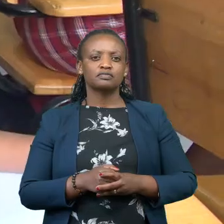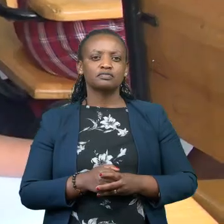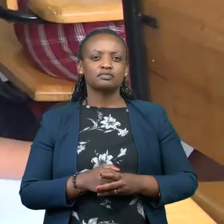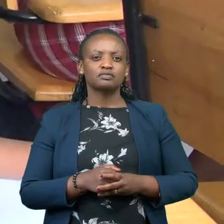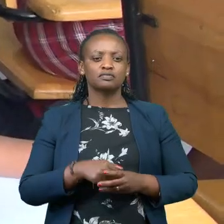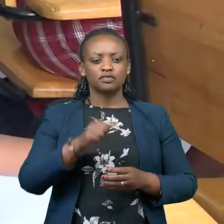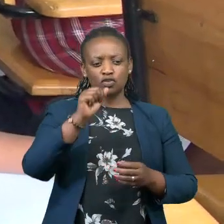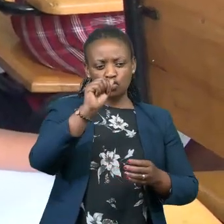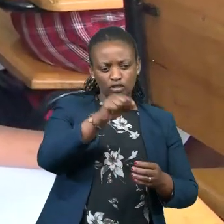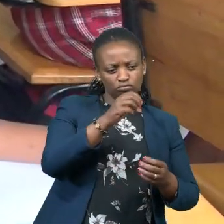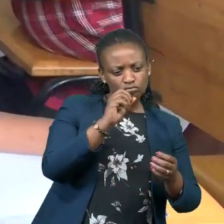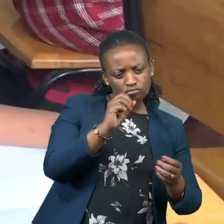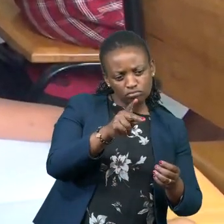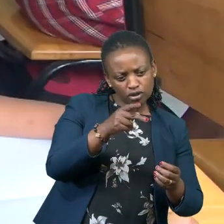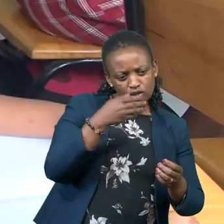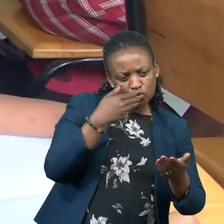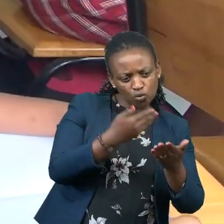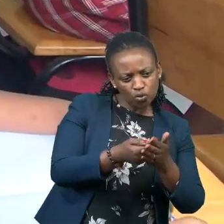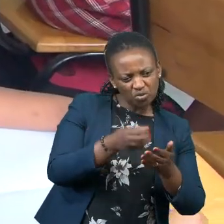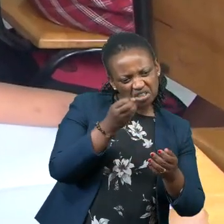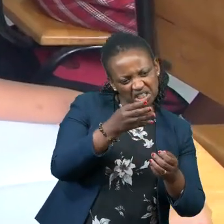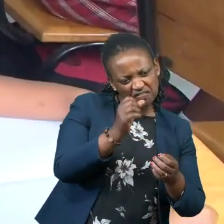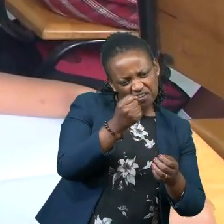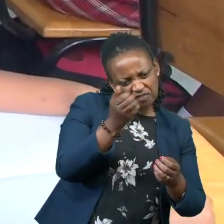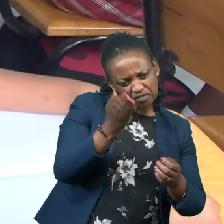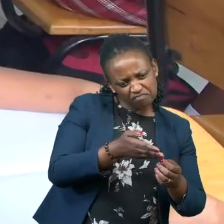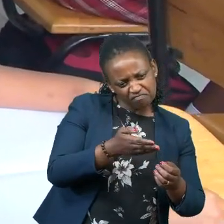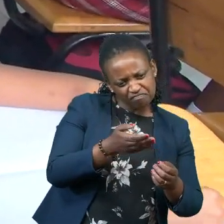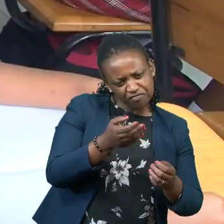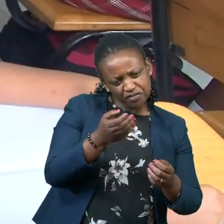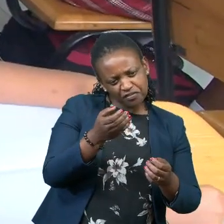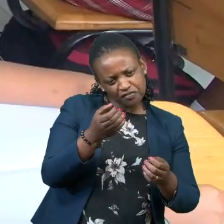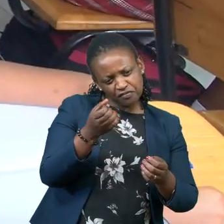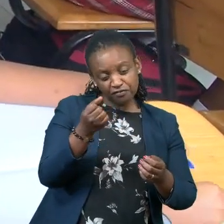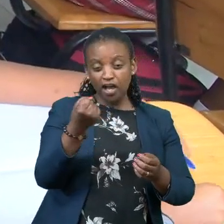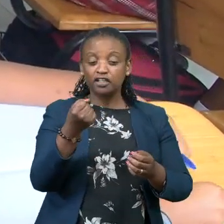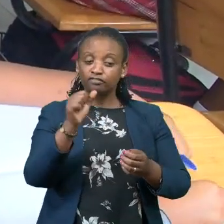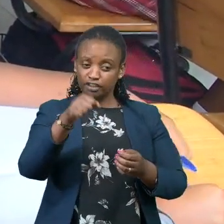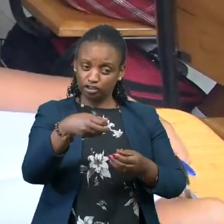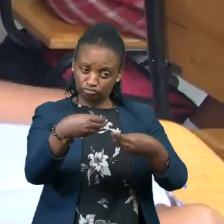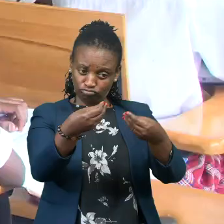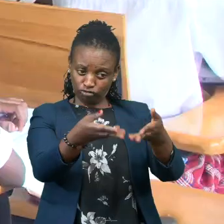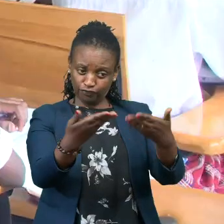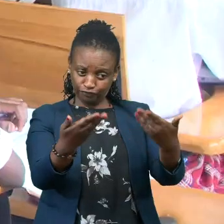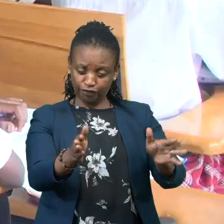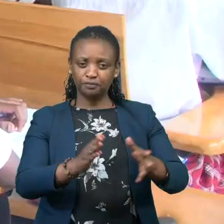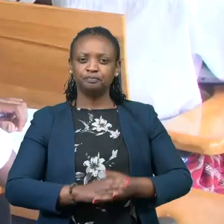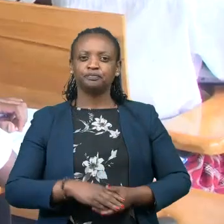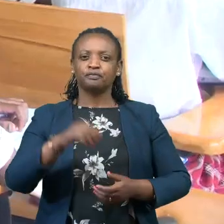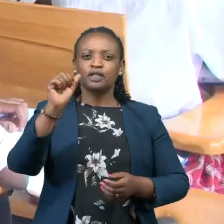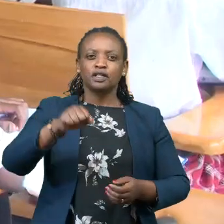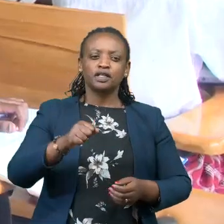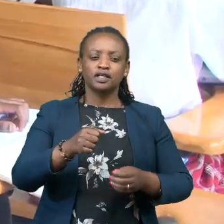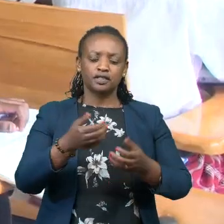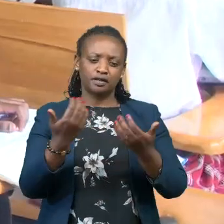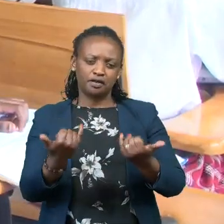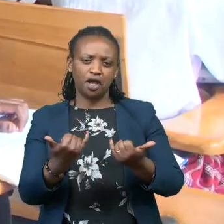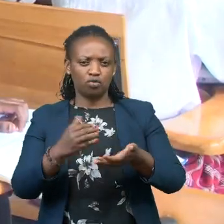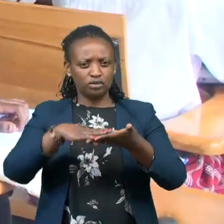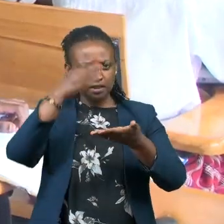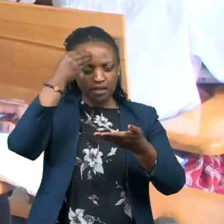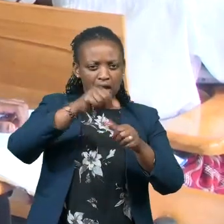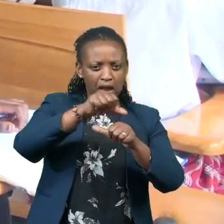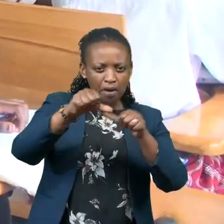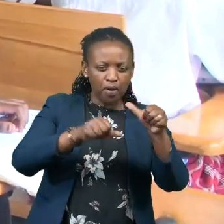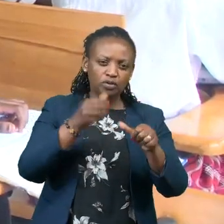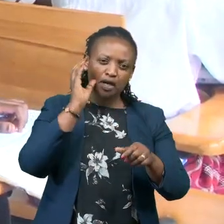not so good. I'll give you 5 out of 5. Yeah, so class, today we have been studying